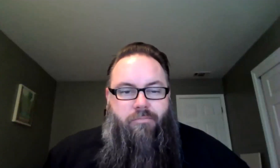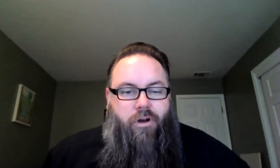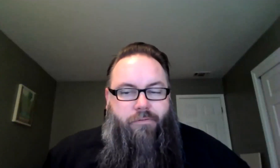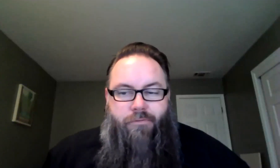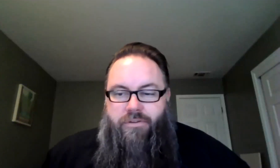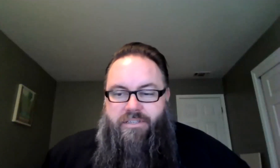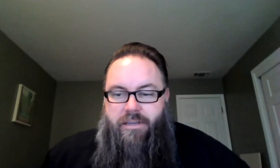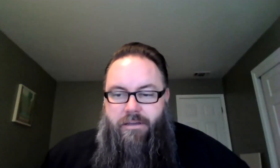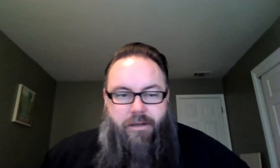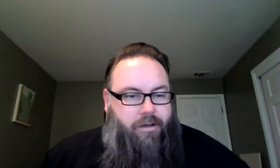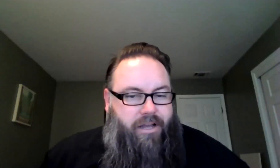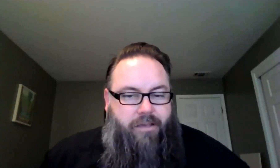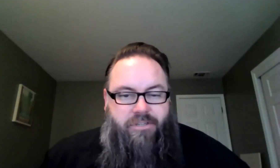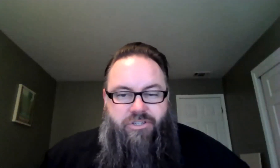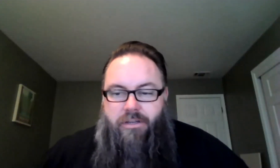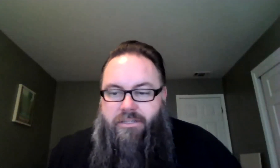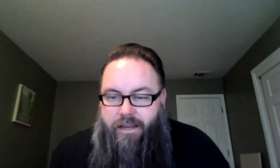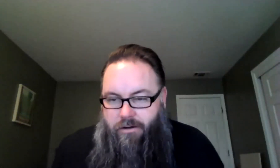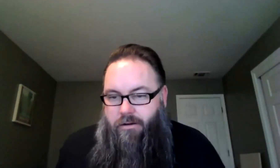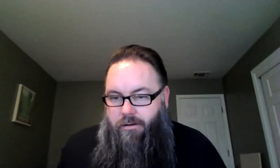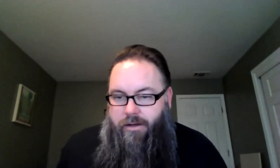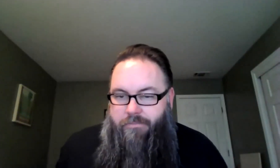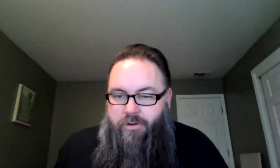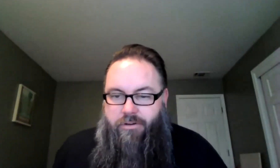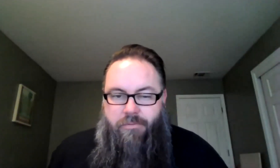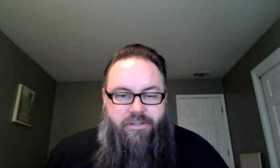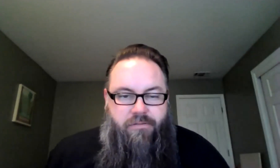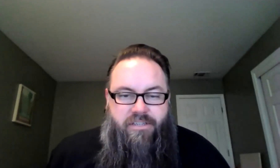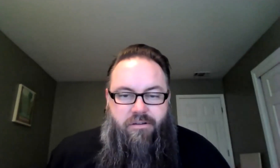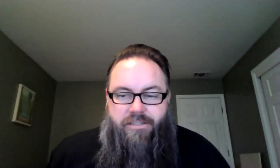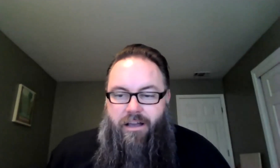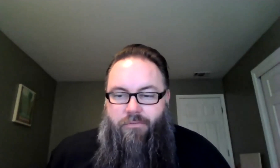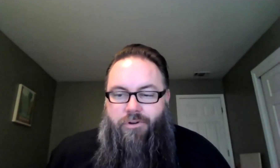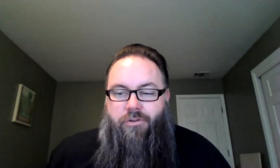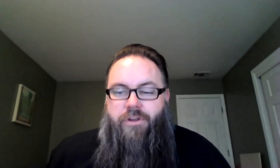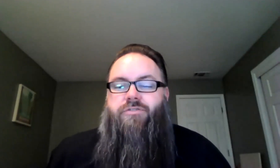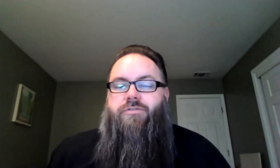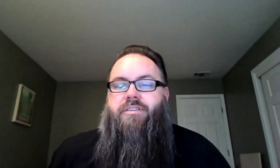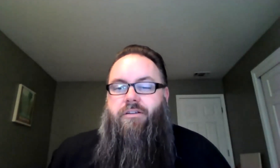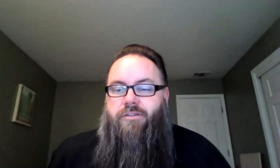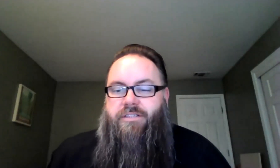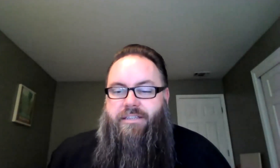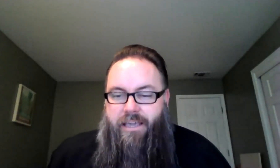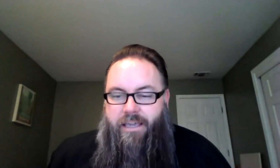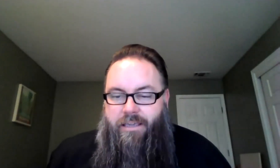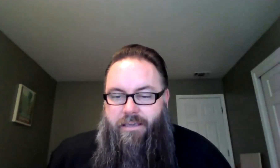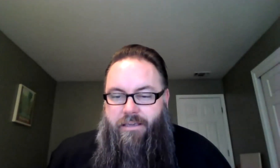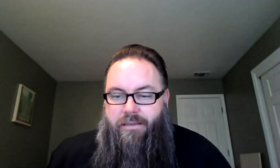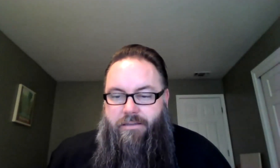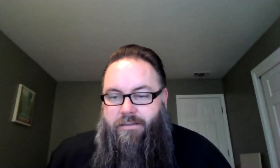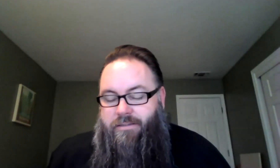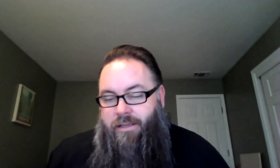All right. Good morning, folks. My name is John Decker. I am the Director of Community Services at Alta California Regional Center.